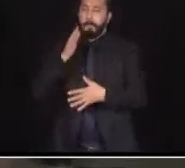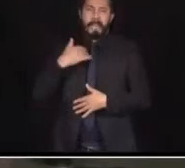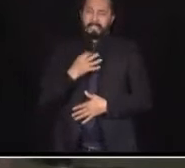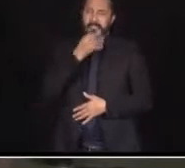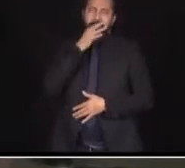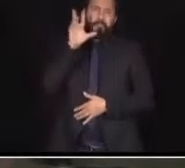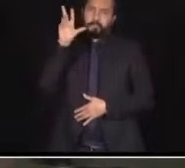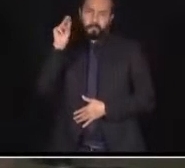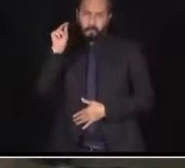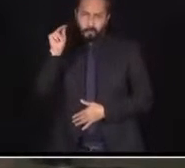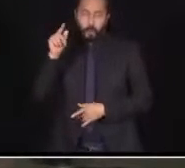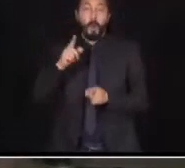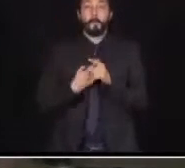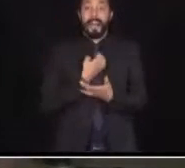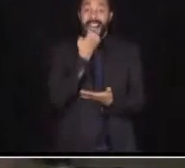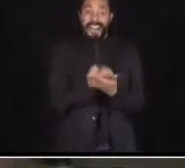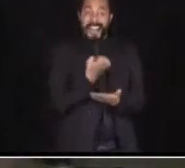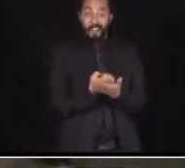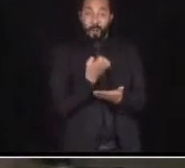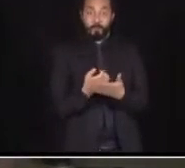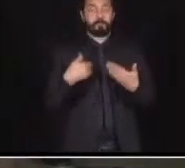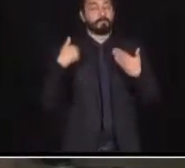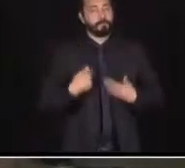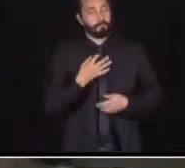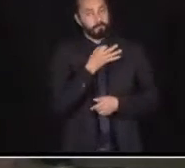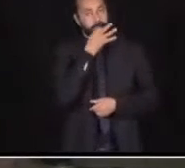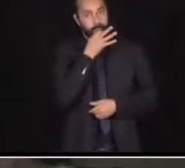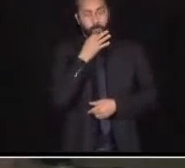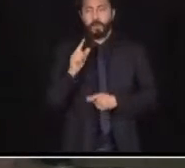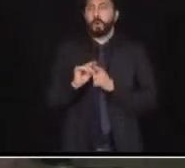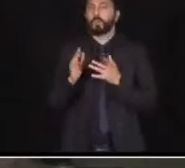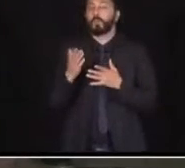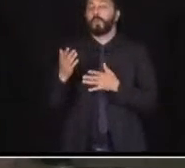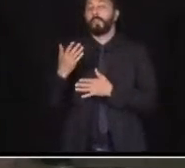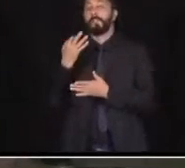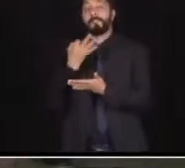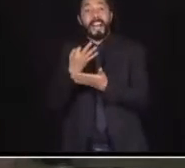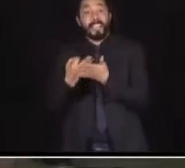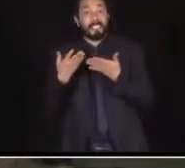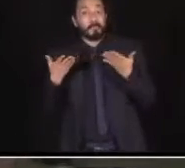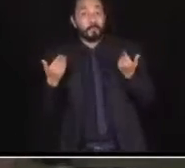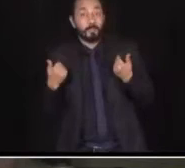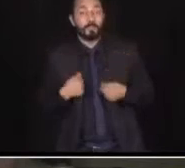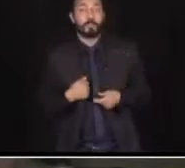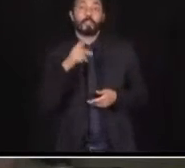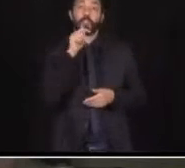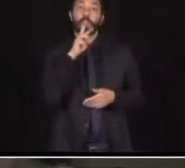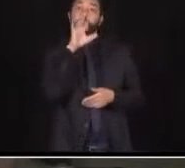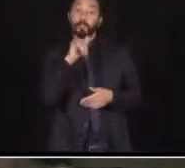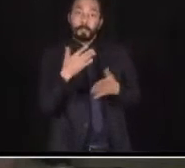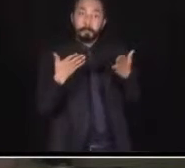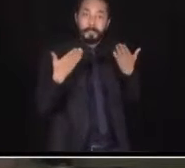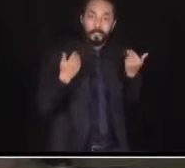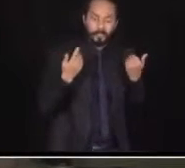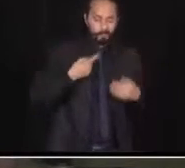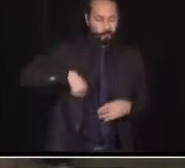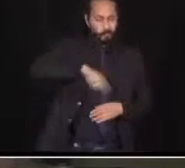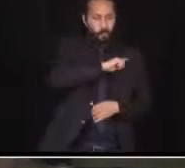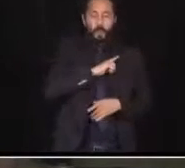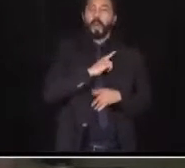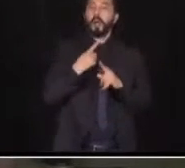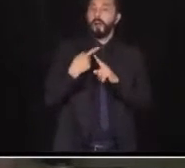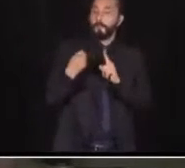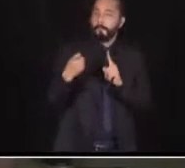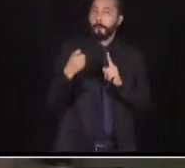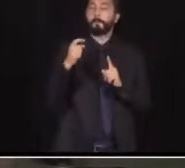when it comes to the President of Treasury, myself, the Finance Minister, we understand it. We came from the private sector. And when we looked at the